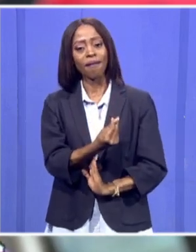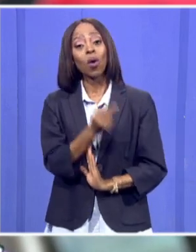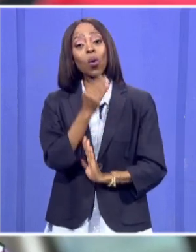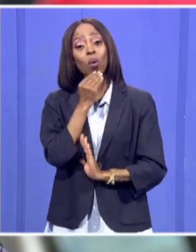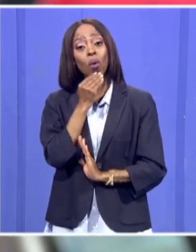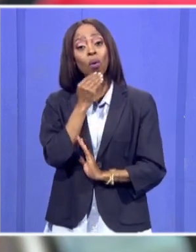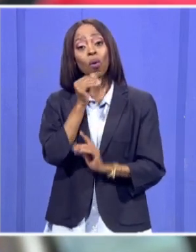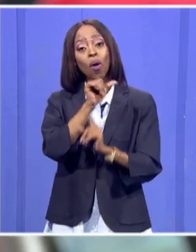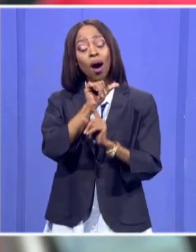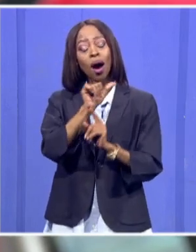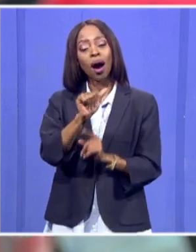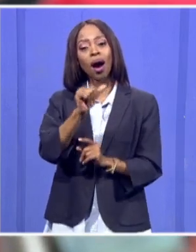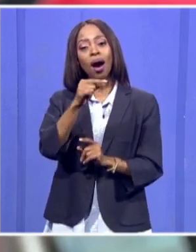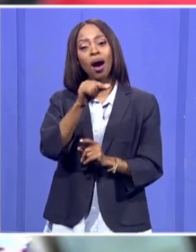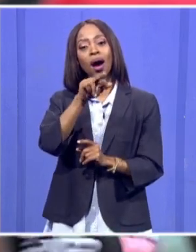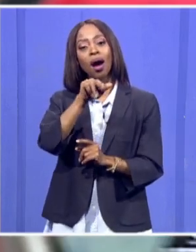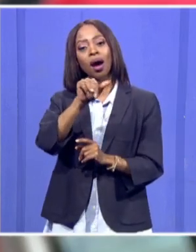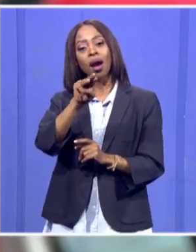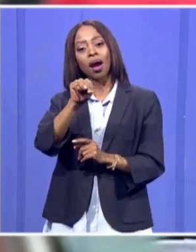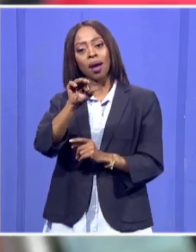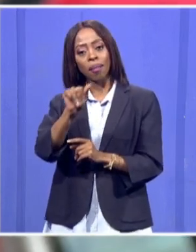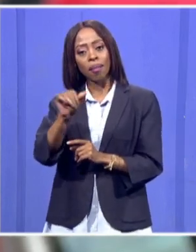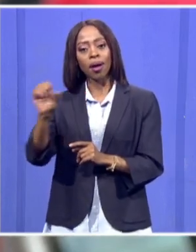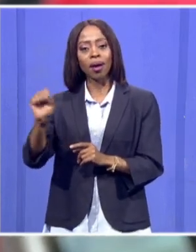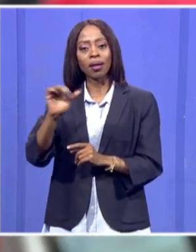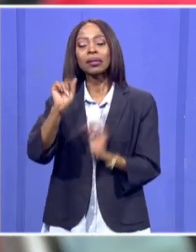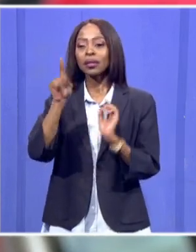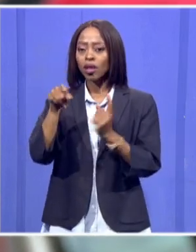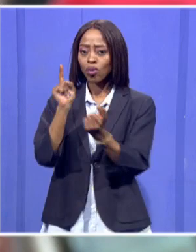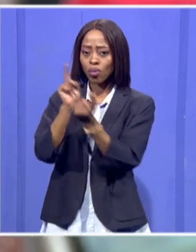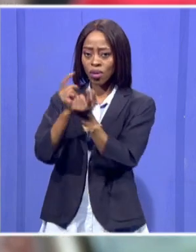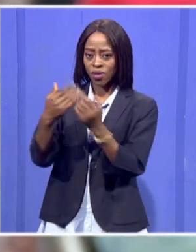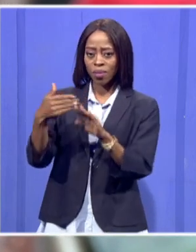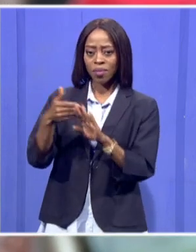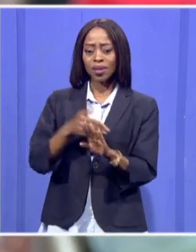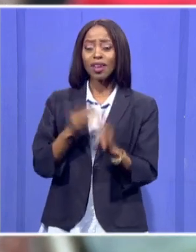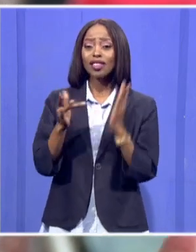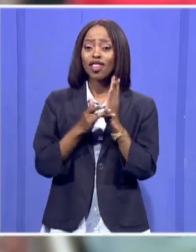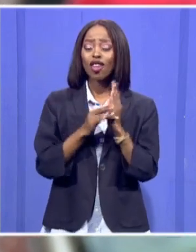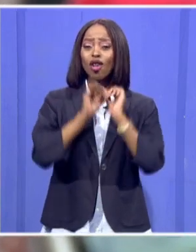the Agrima SA. So no any technology, yes, no technology will go